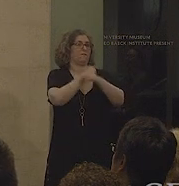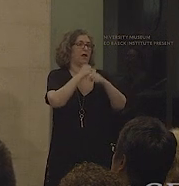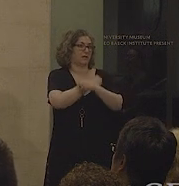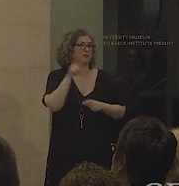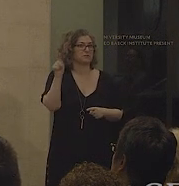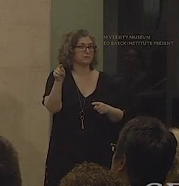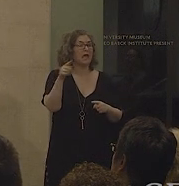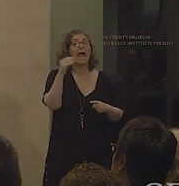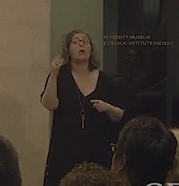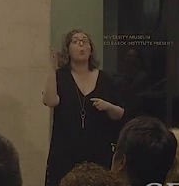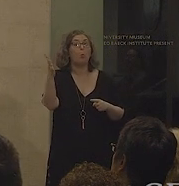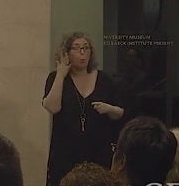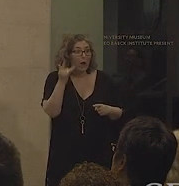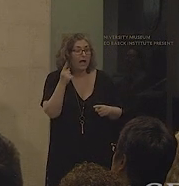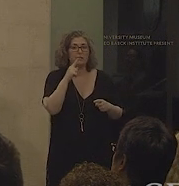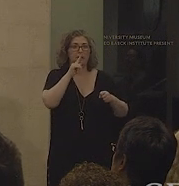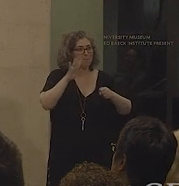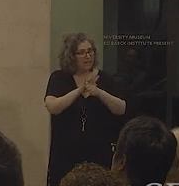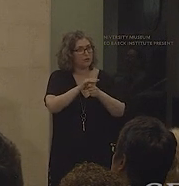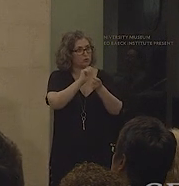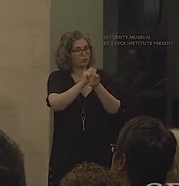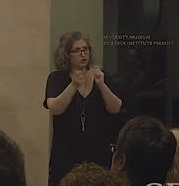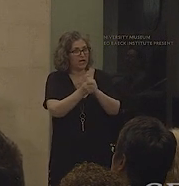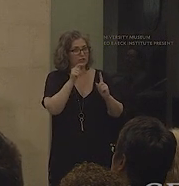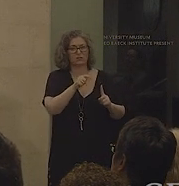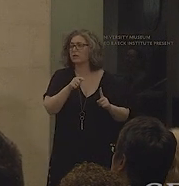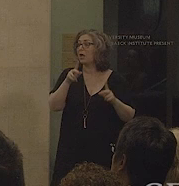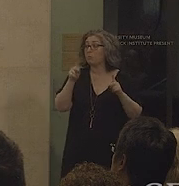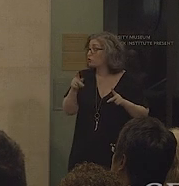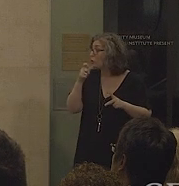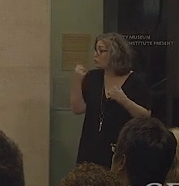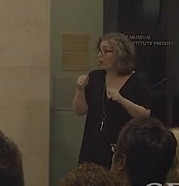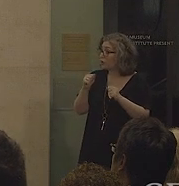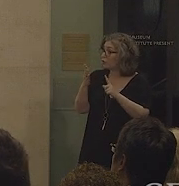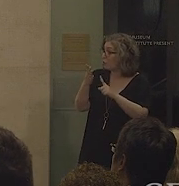the reason why he is so committed to this issue. The guy who's trying to unseat the current sheriff?